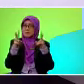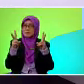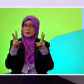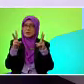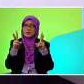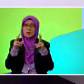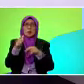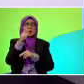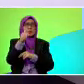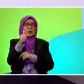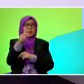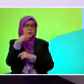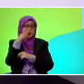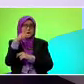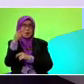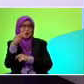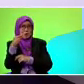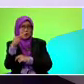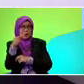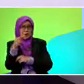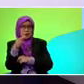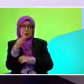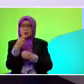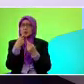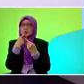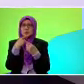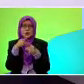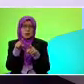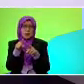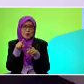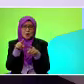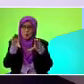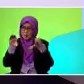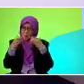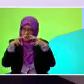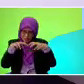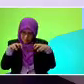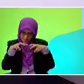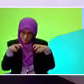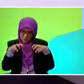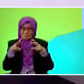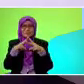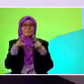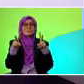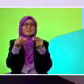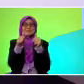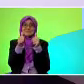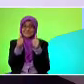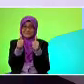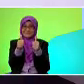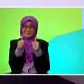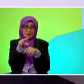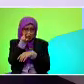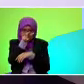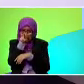presenting what they have done. They have thought about it. They have observed before they want to do an investigation. They observe